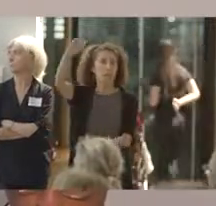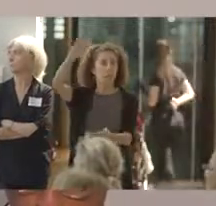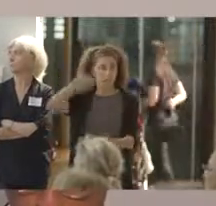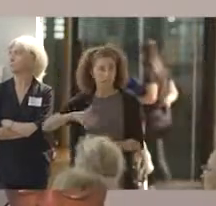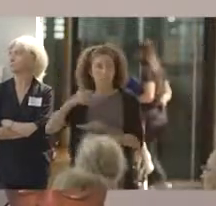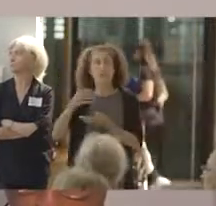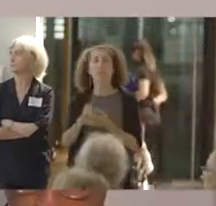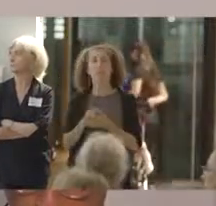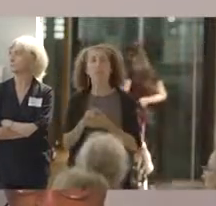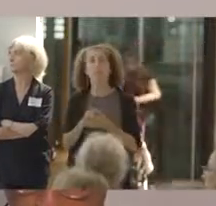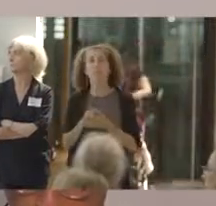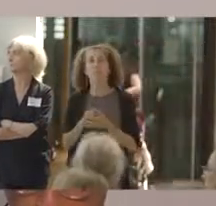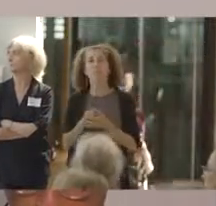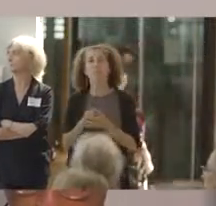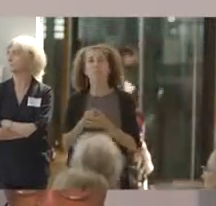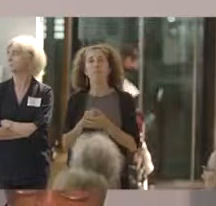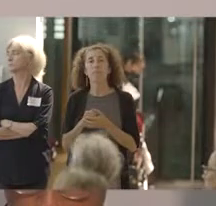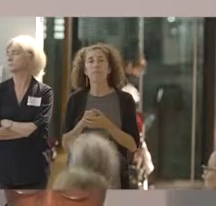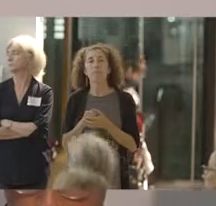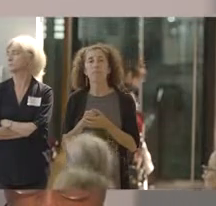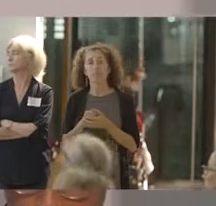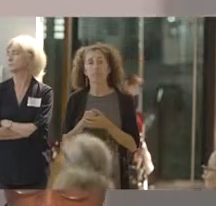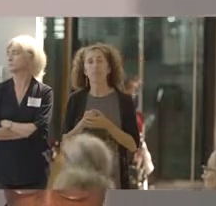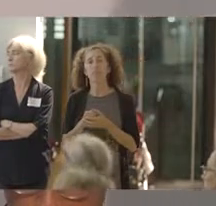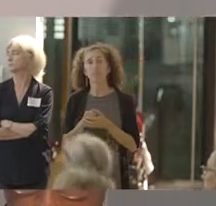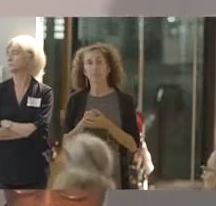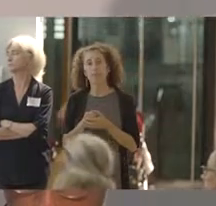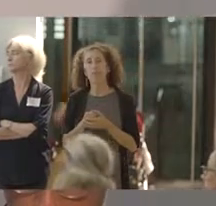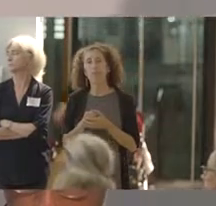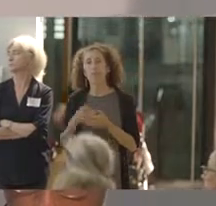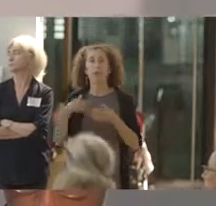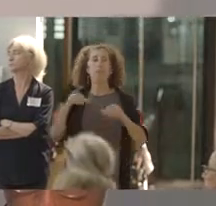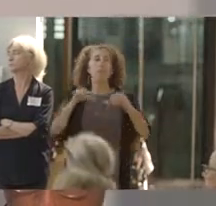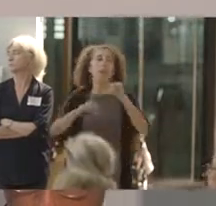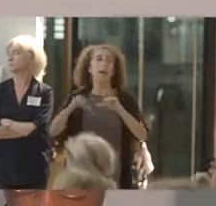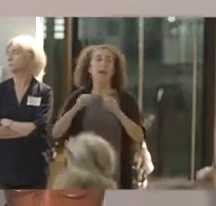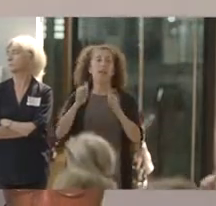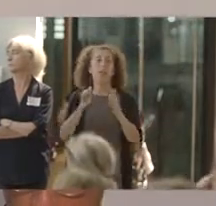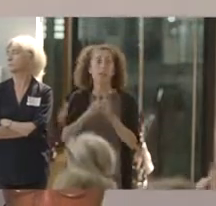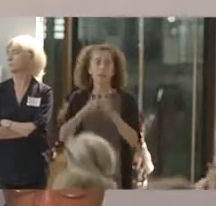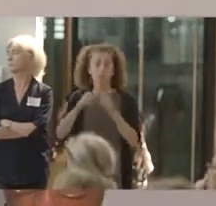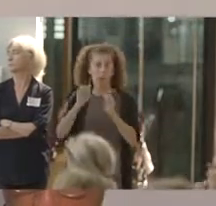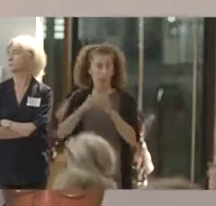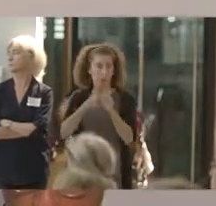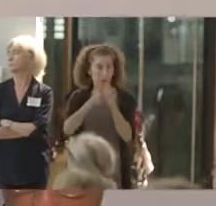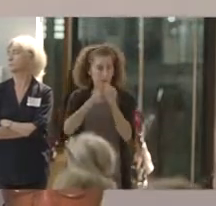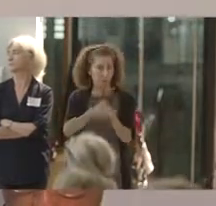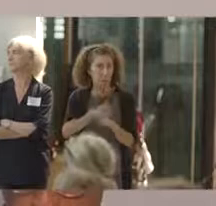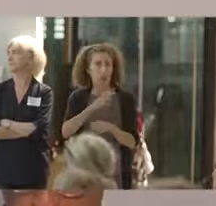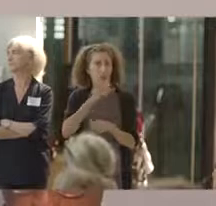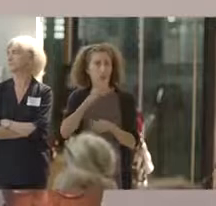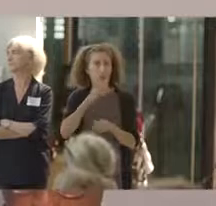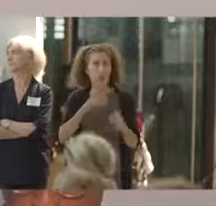Hudson has a lot of stuff it has to interact with in order to get to the edge of the plaza. we'll have to model, once we